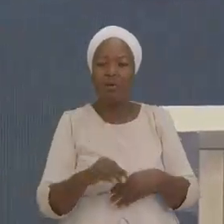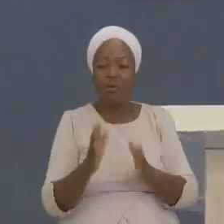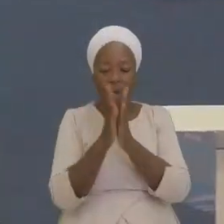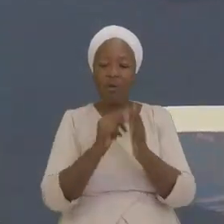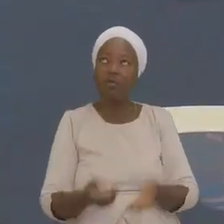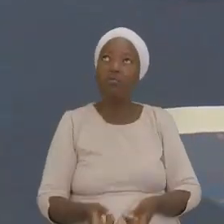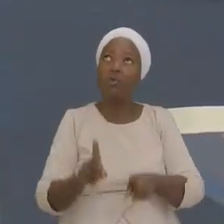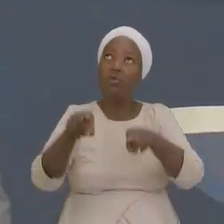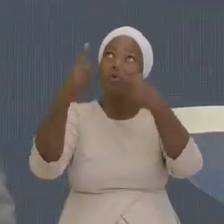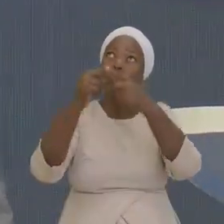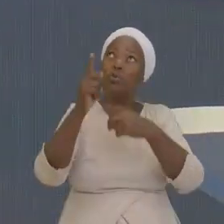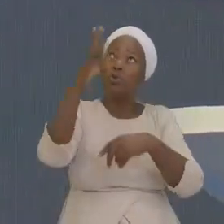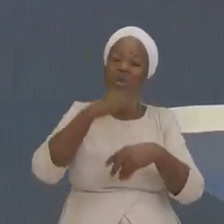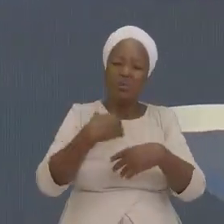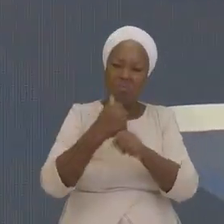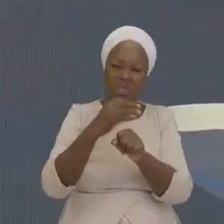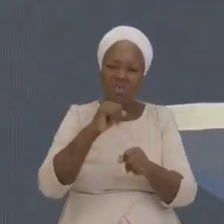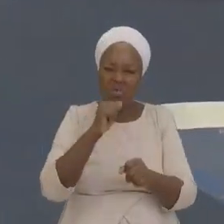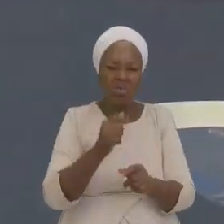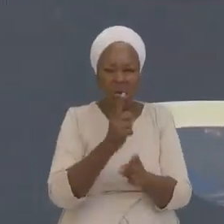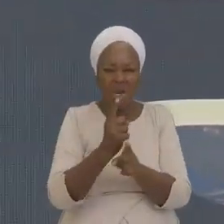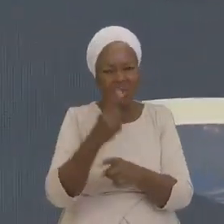it made it unfit for praying.